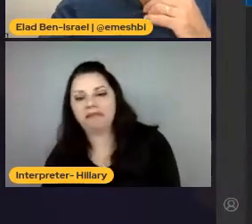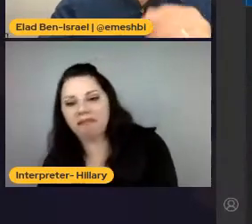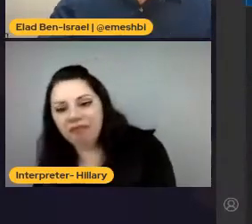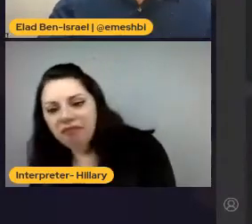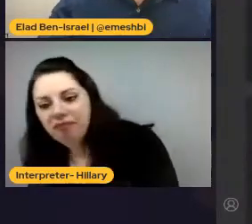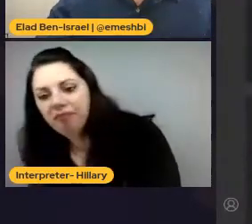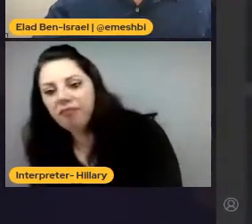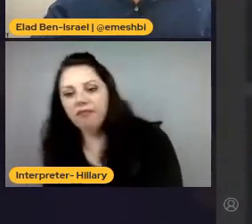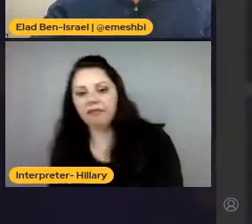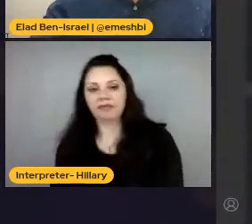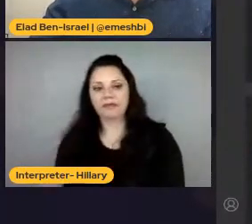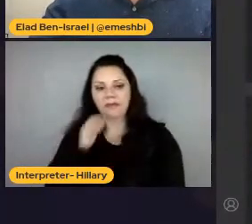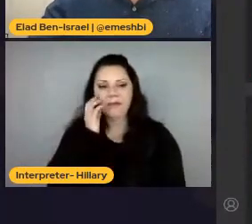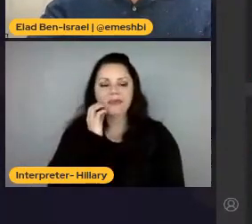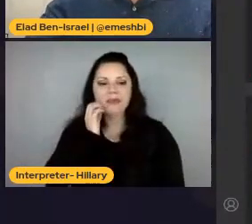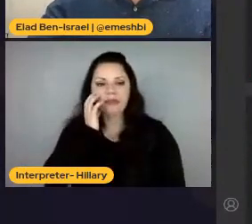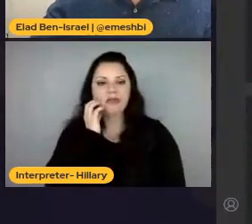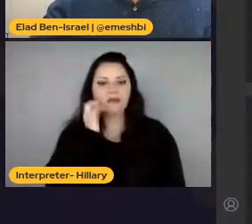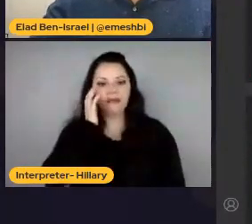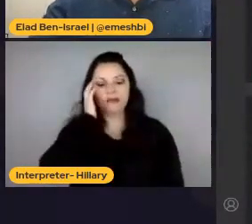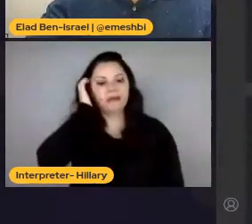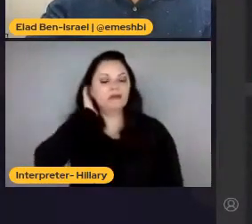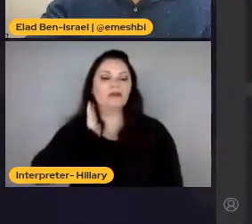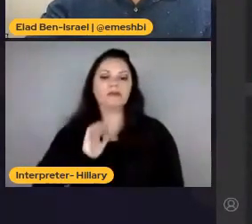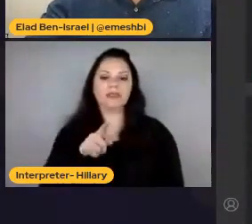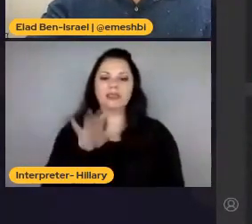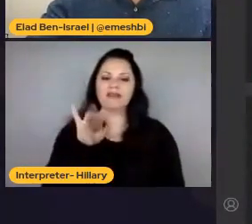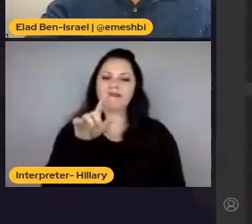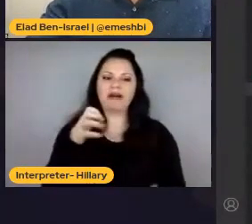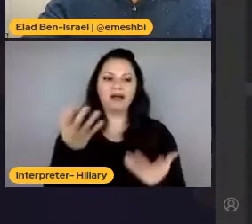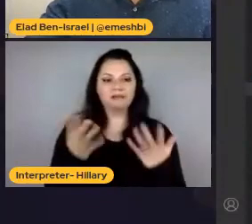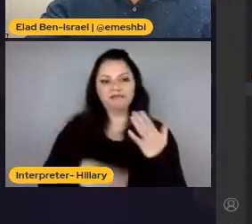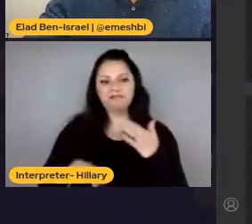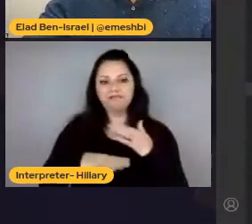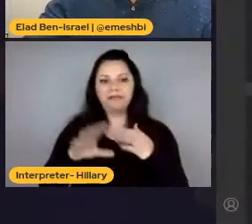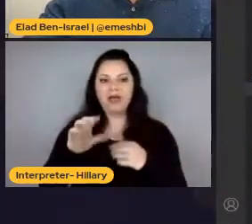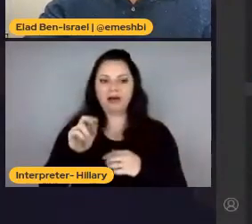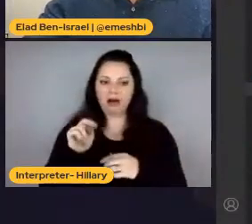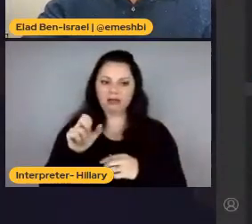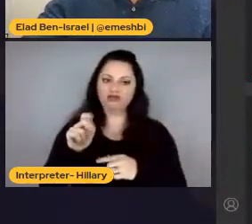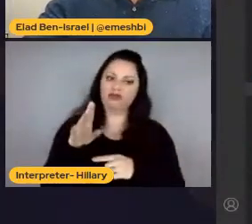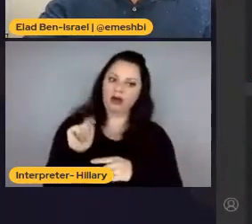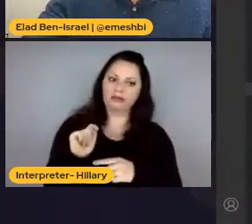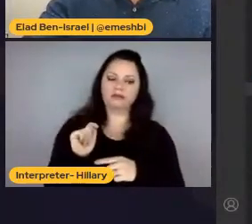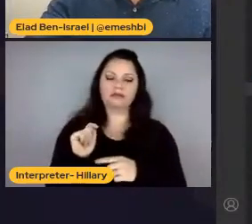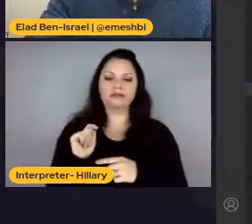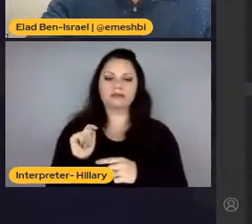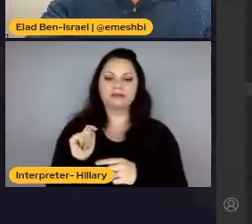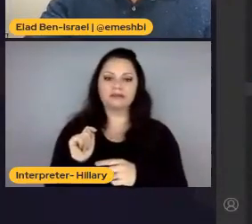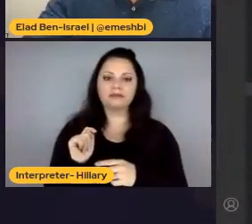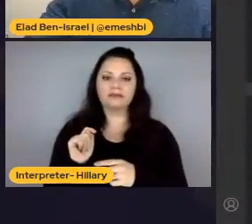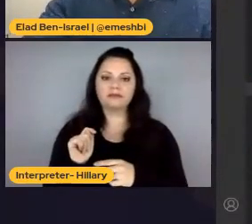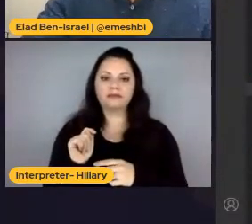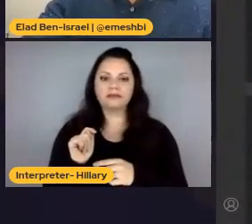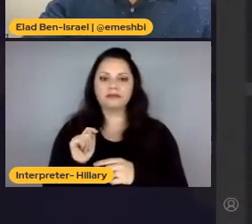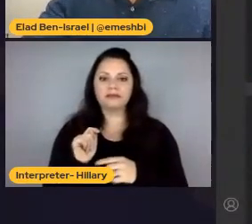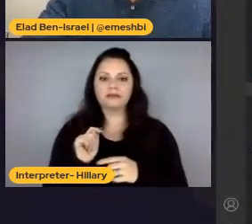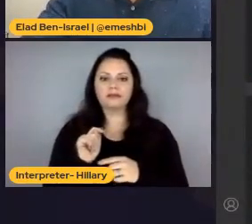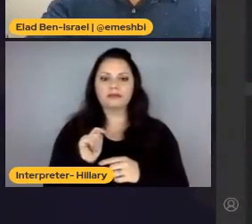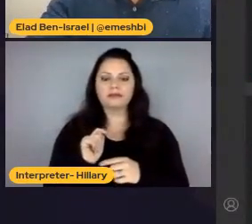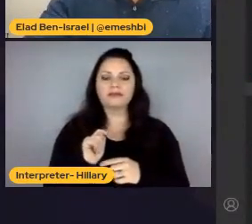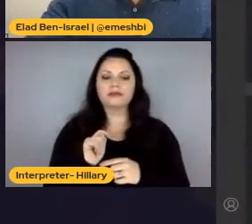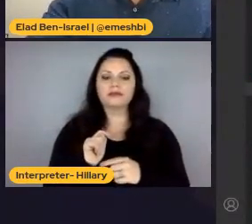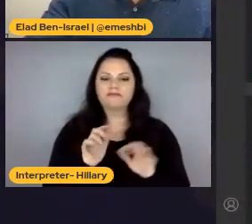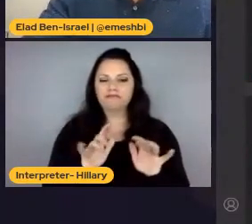Cool. Let's put it here. And then this file will be basically a construct. So it's going to be open export